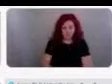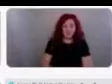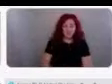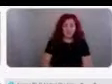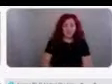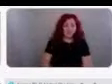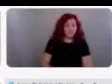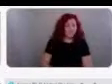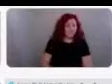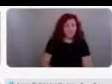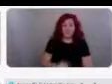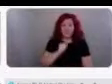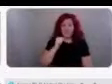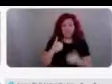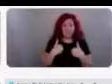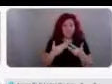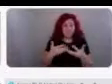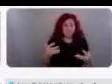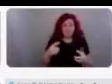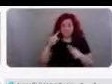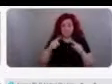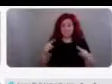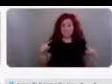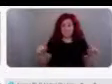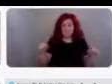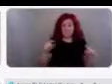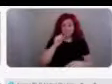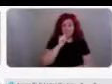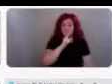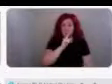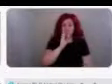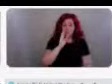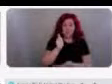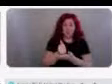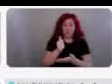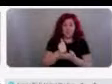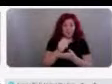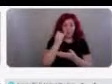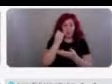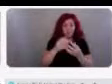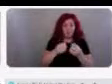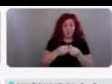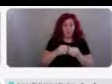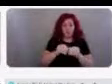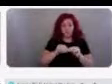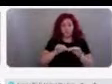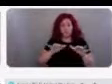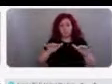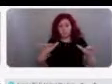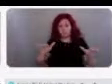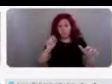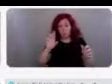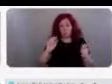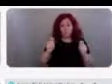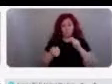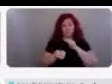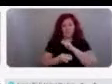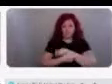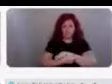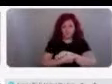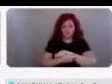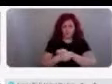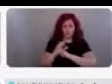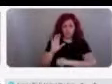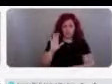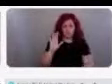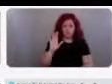don't have a lot of diversity in scottsdale and i think it'd be really helpful if we extended that uh and changed that whole platform